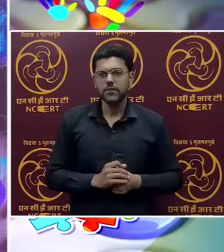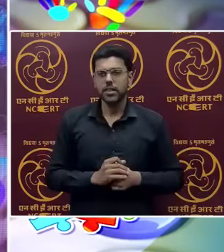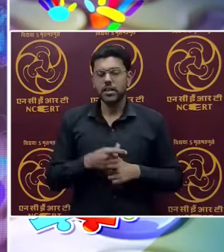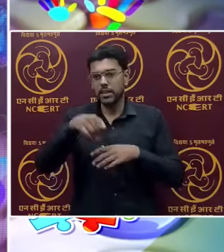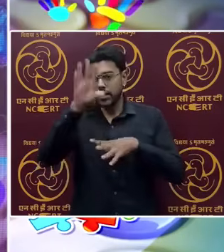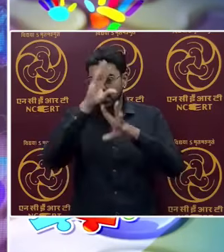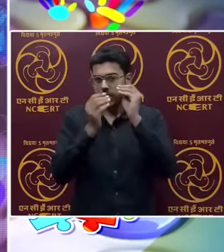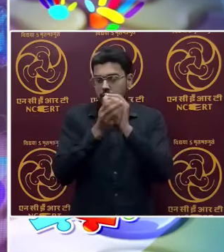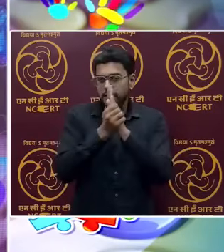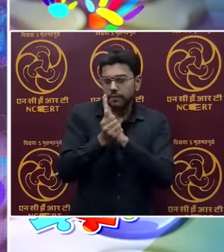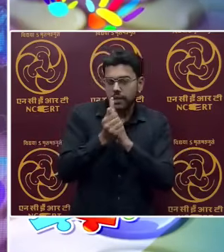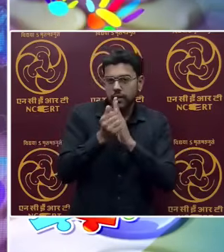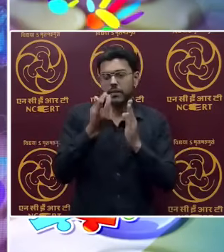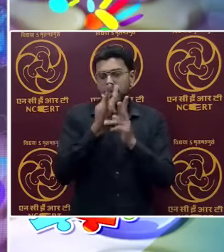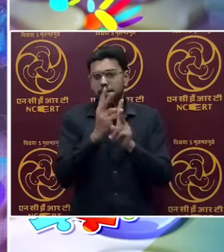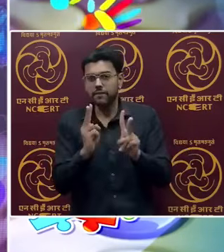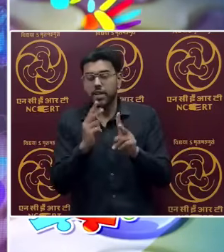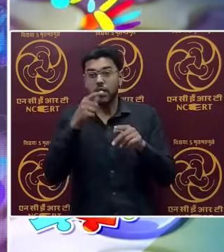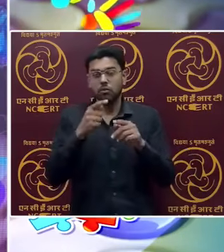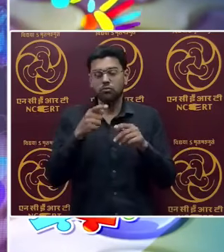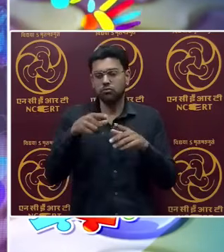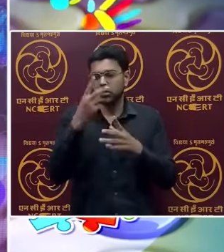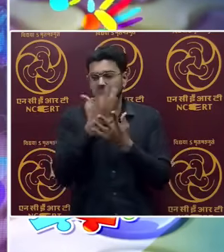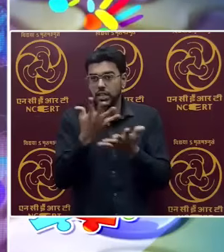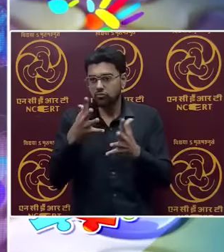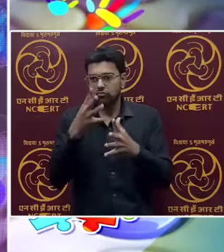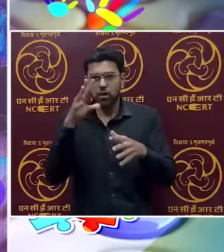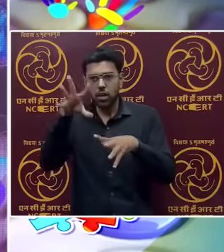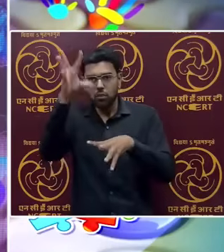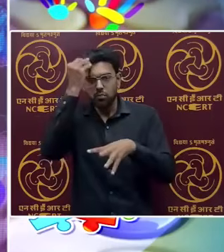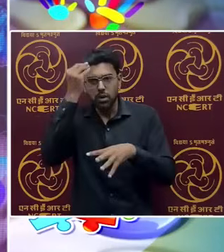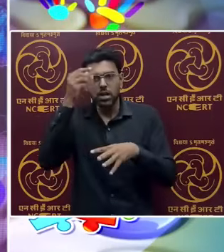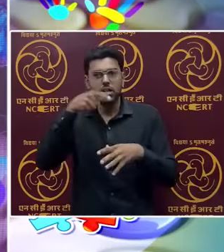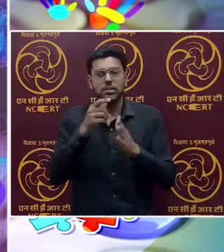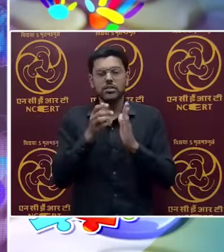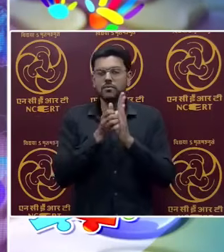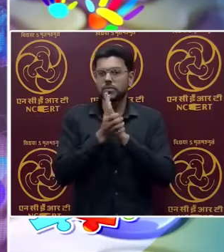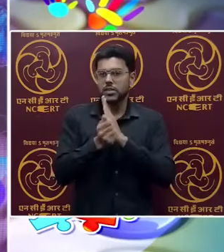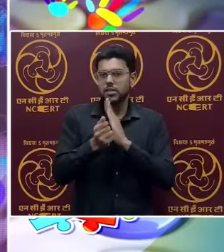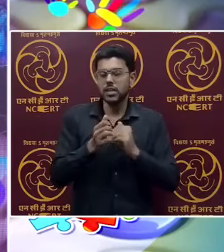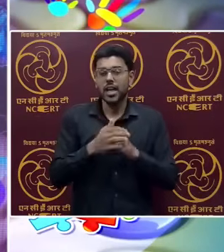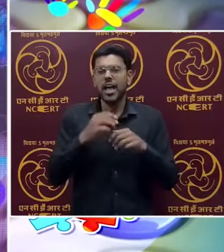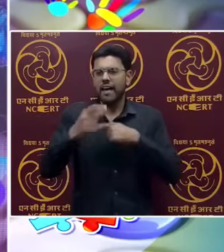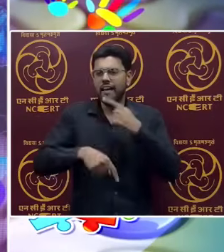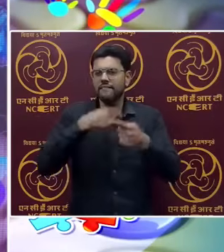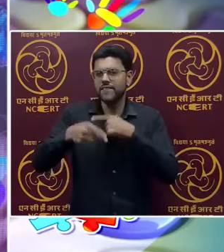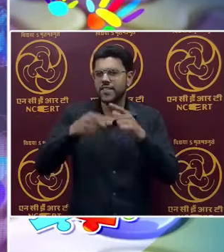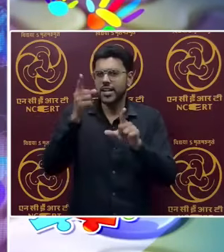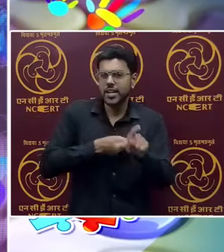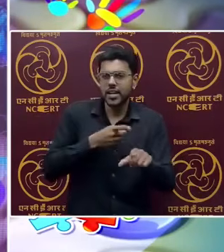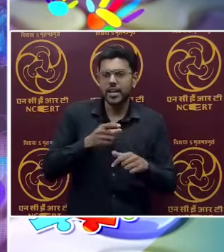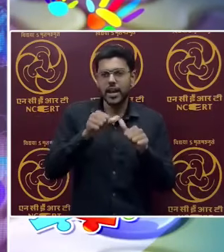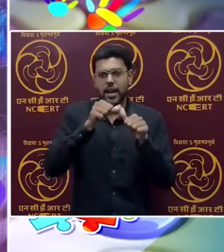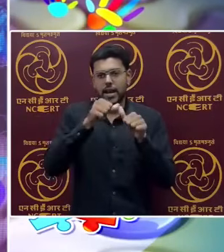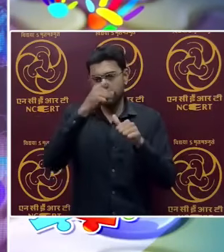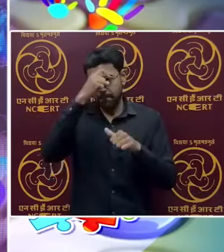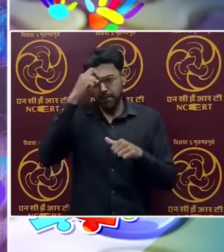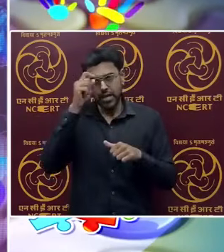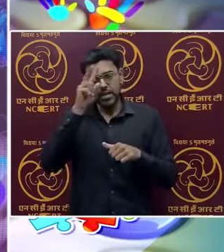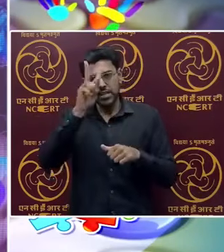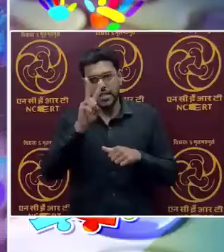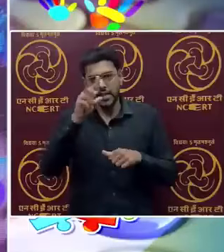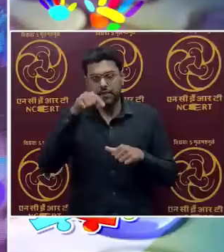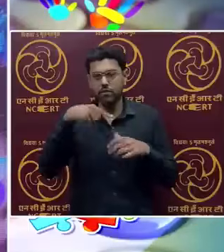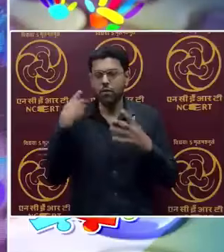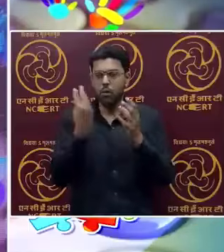learning styles, and of course in their ability to grasp things. Every year on April 2, we celebrate